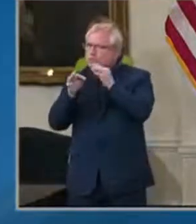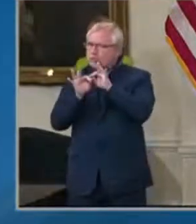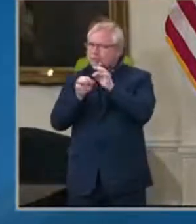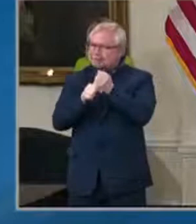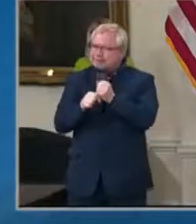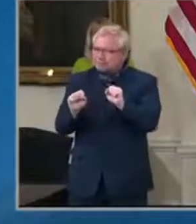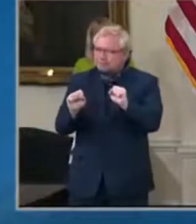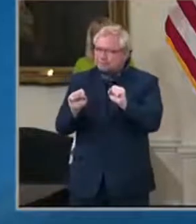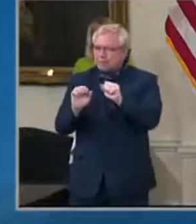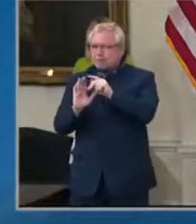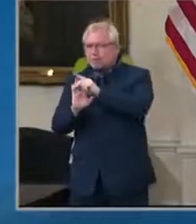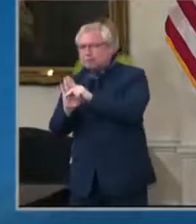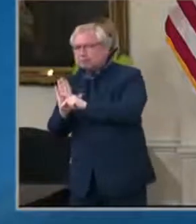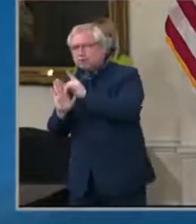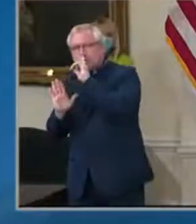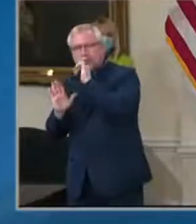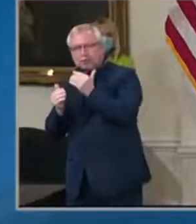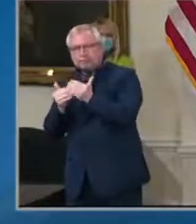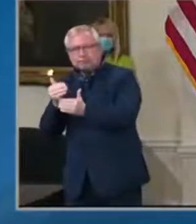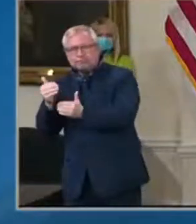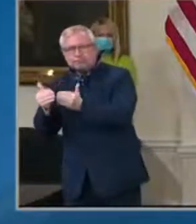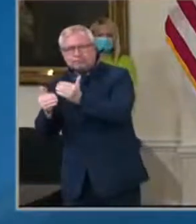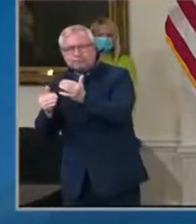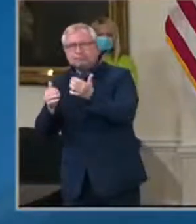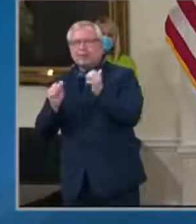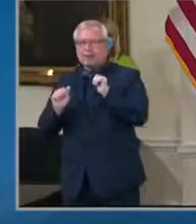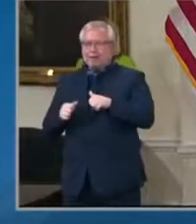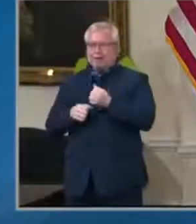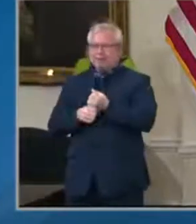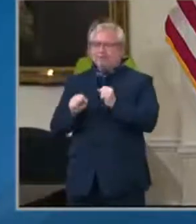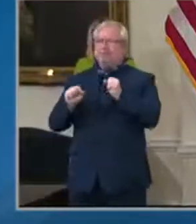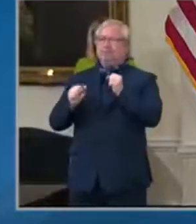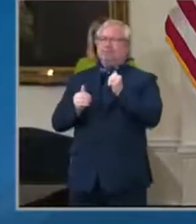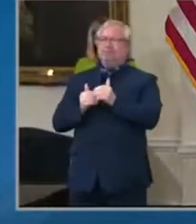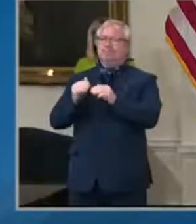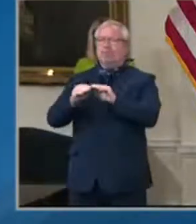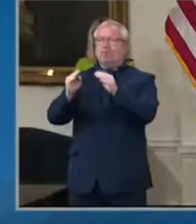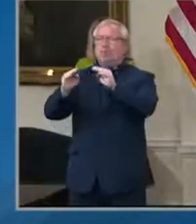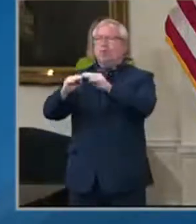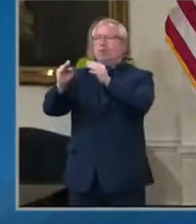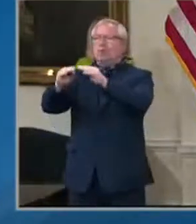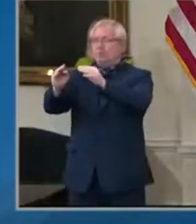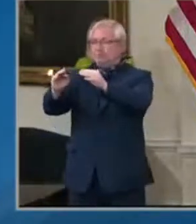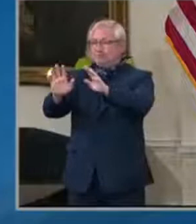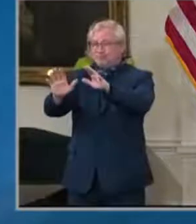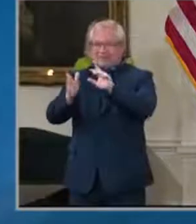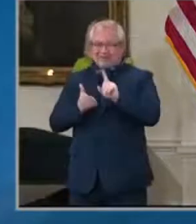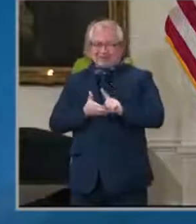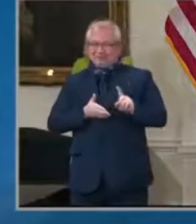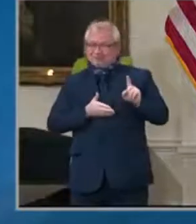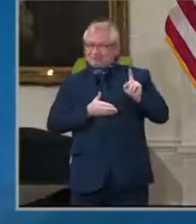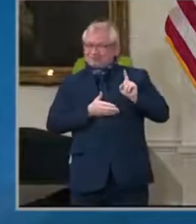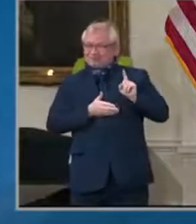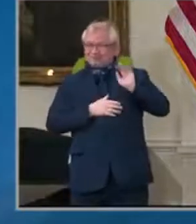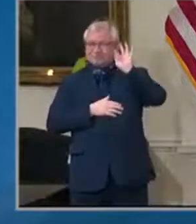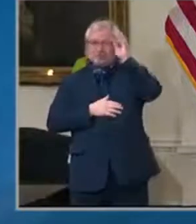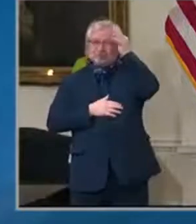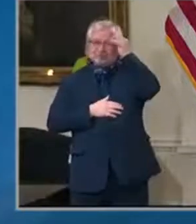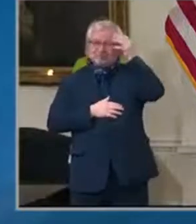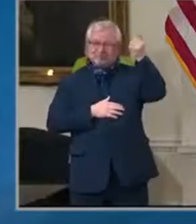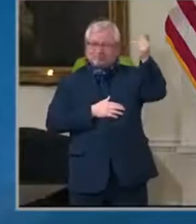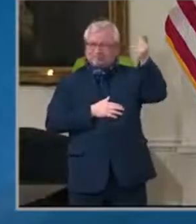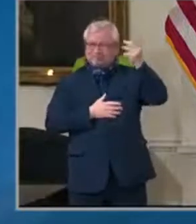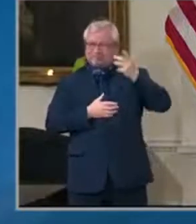federal guidelines issued by the President last week call for states to meet specific